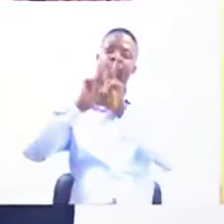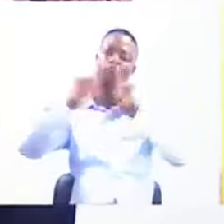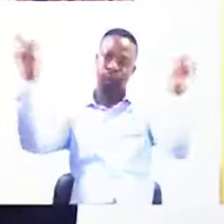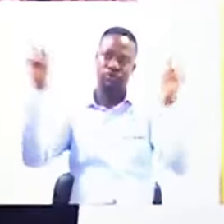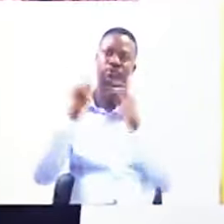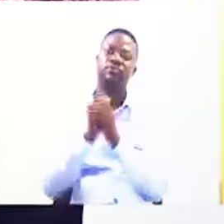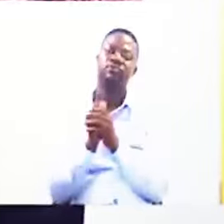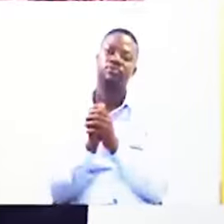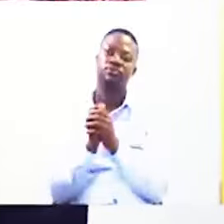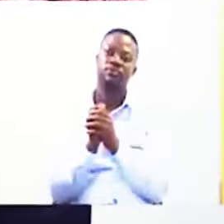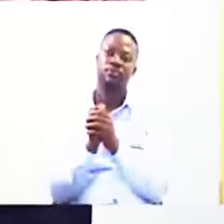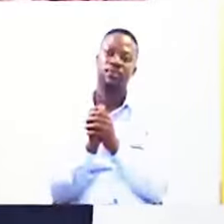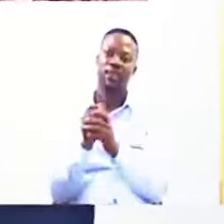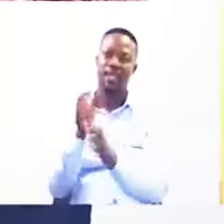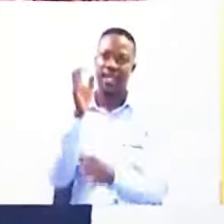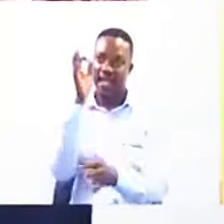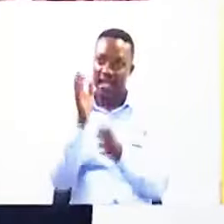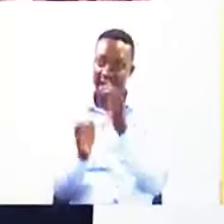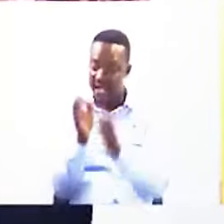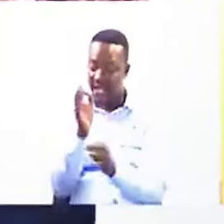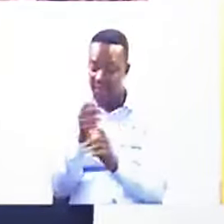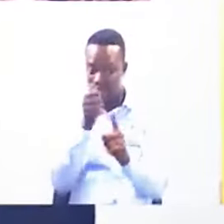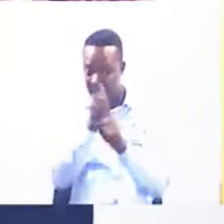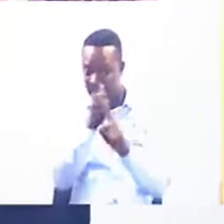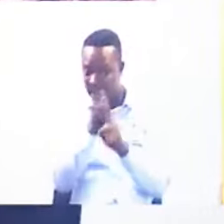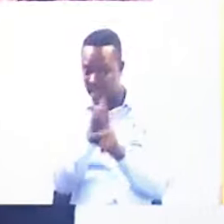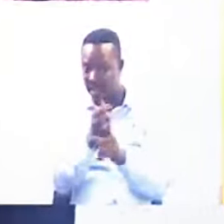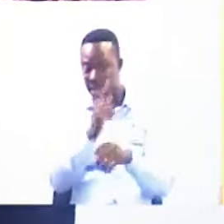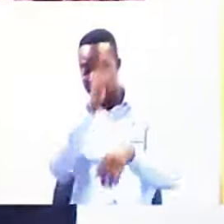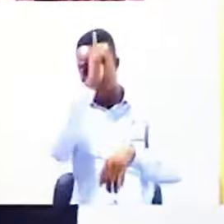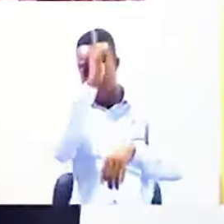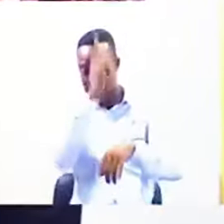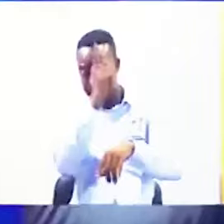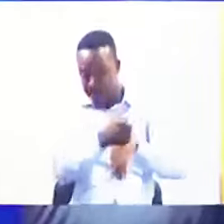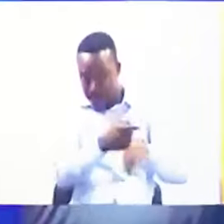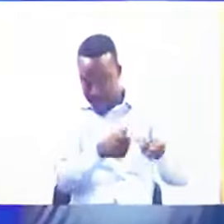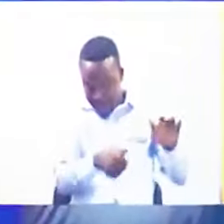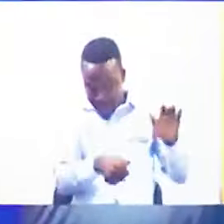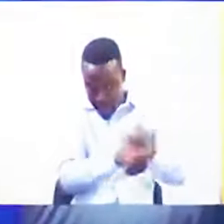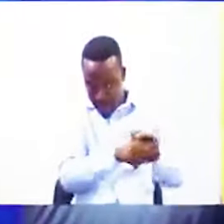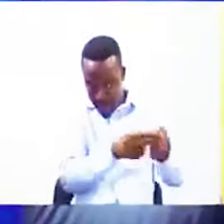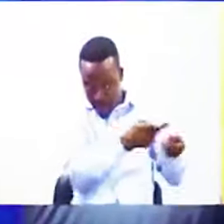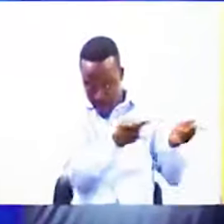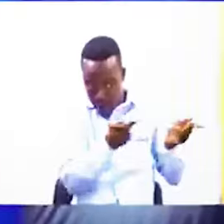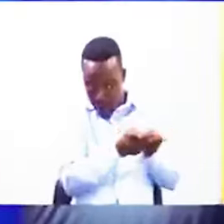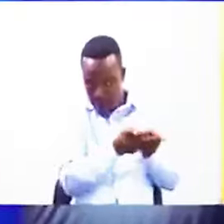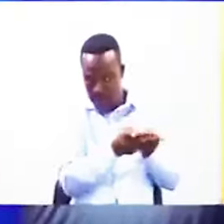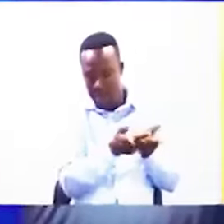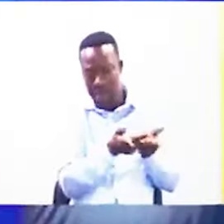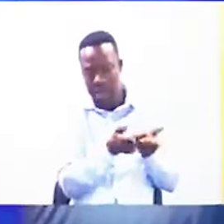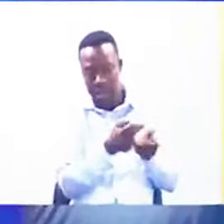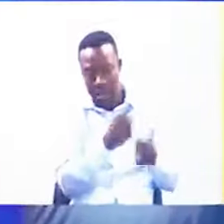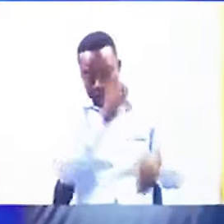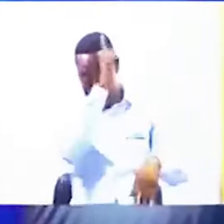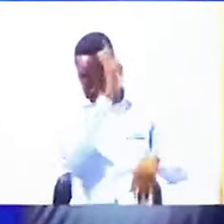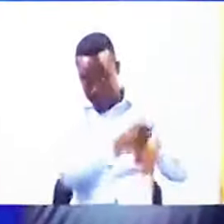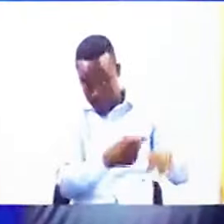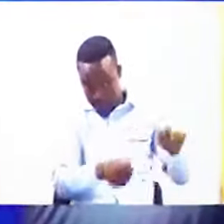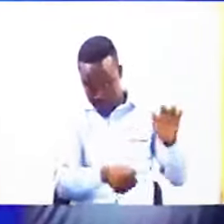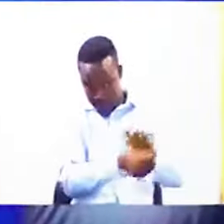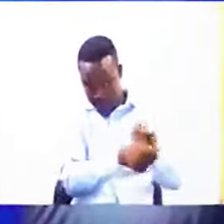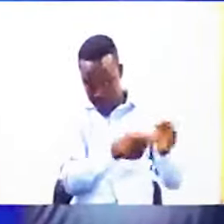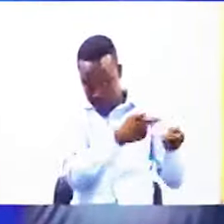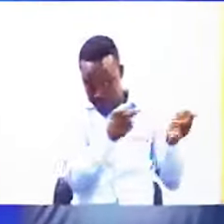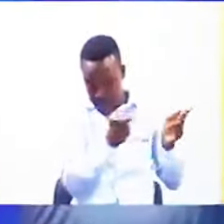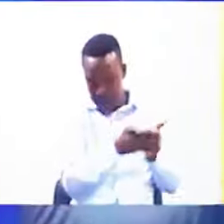Correcting him behind the scenes will have none effect, because those who saw and heard will not have seen and